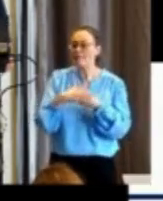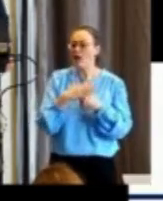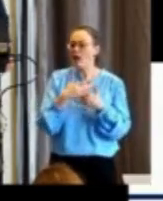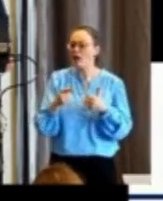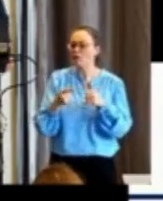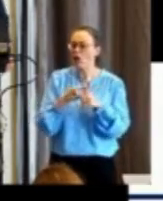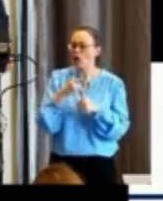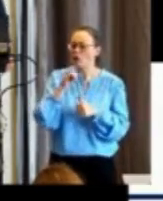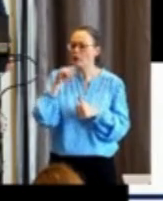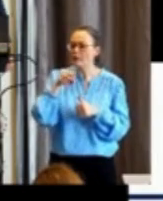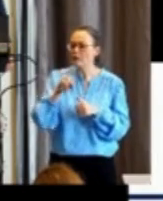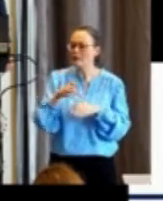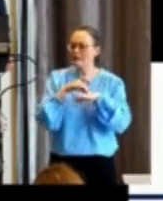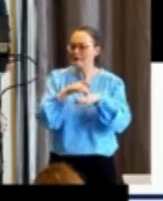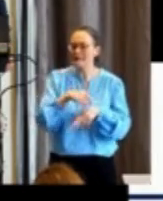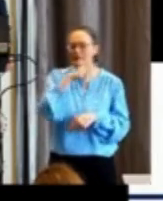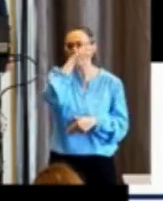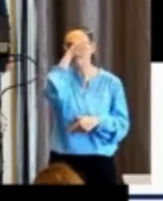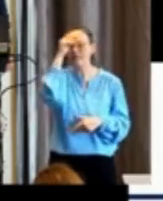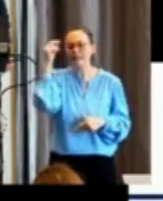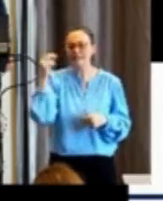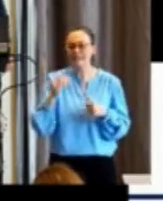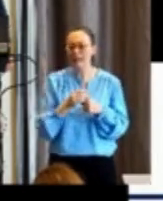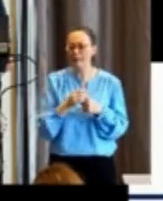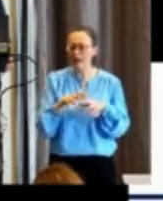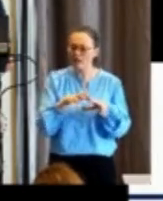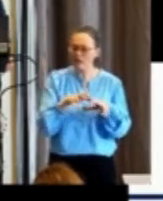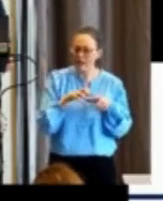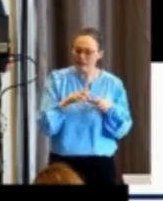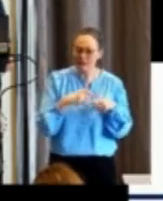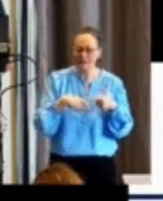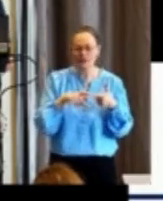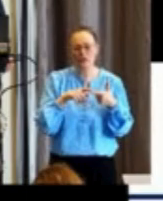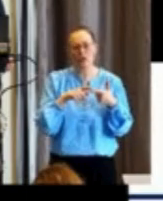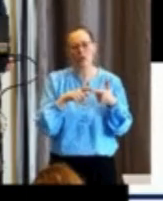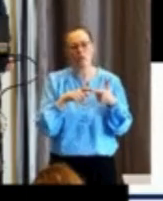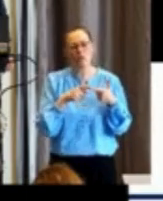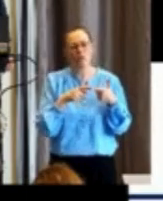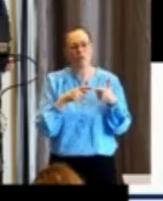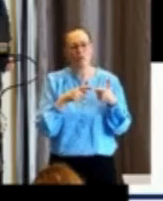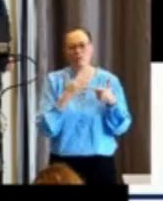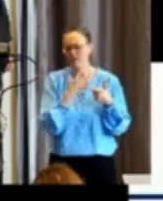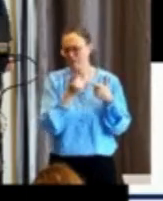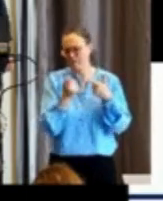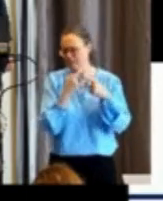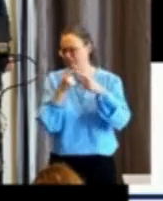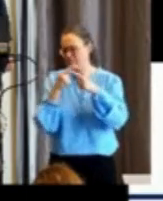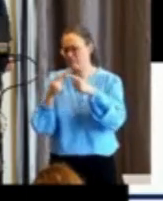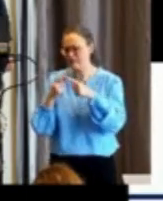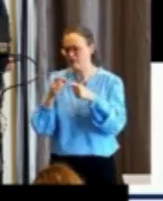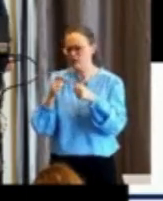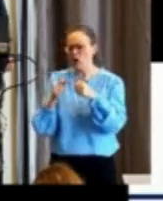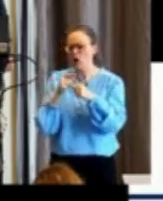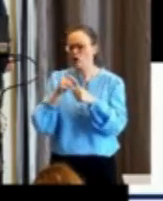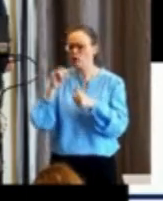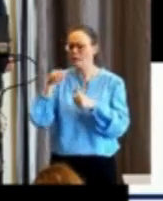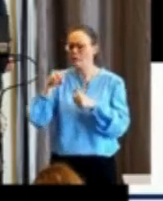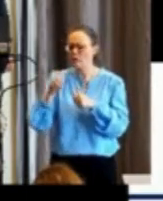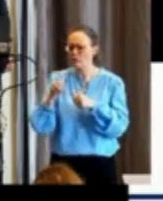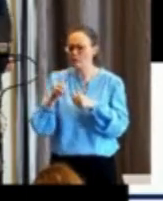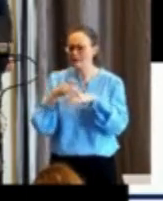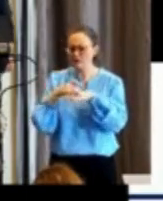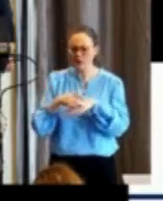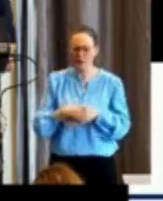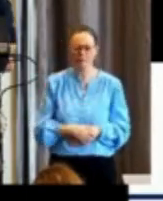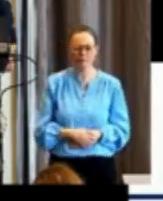autoimmune diseases. So, for example, forms of arthritis, as well as lots of other autoimmune disorders.